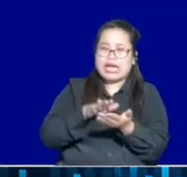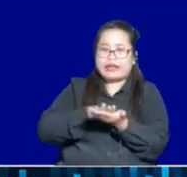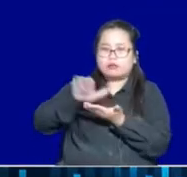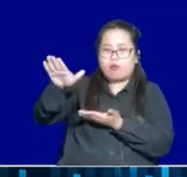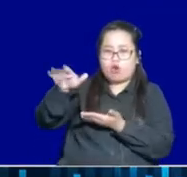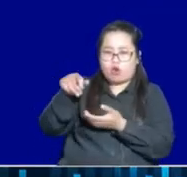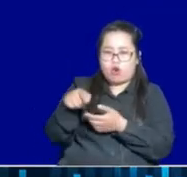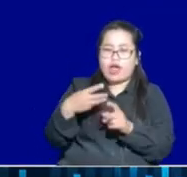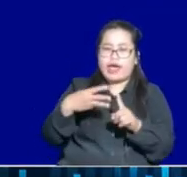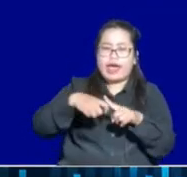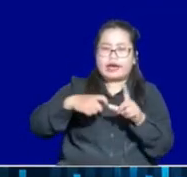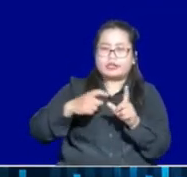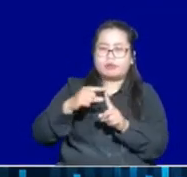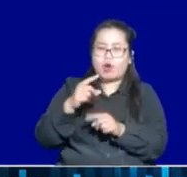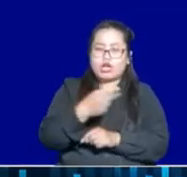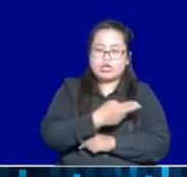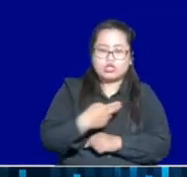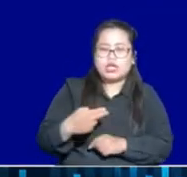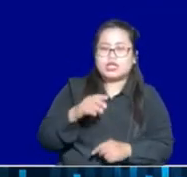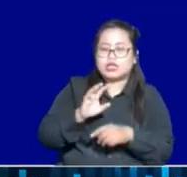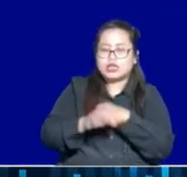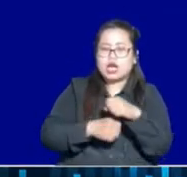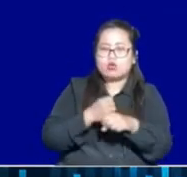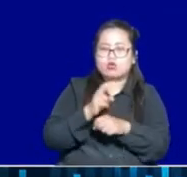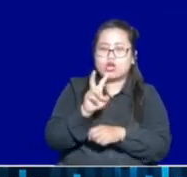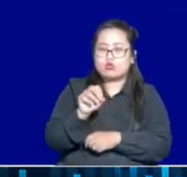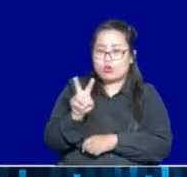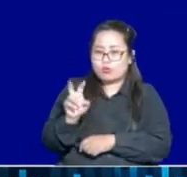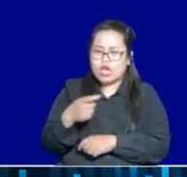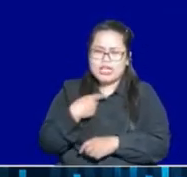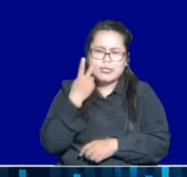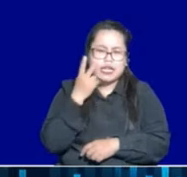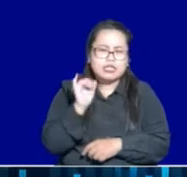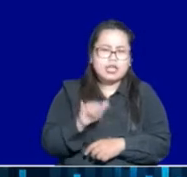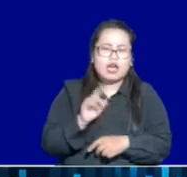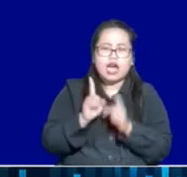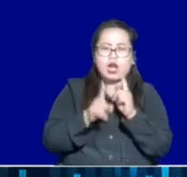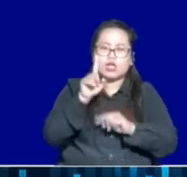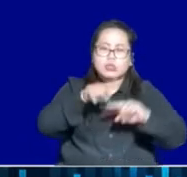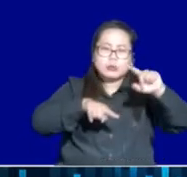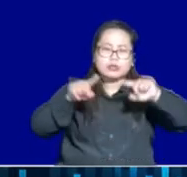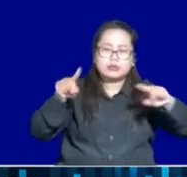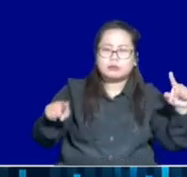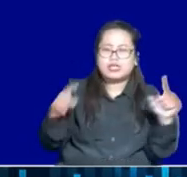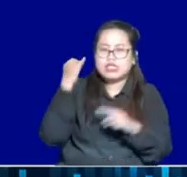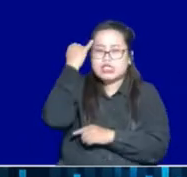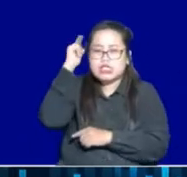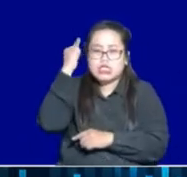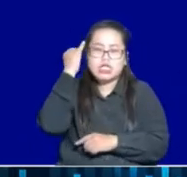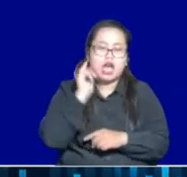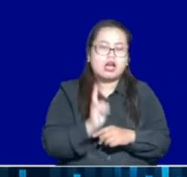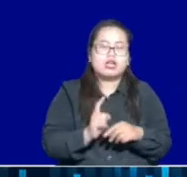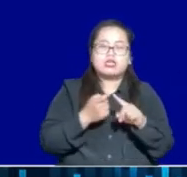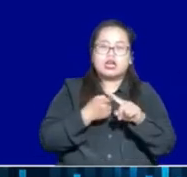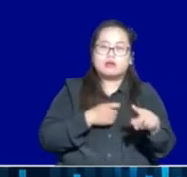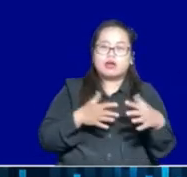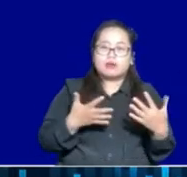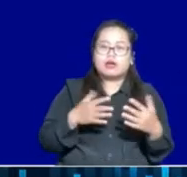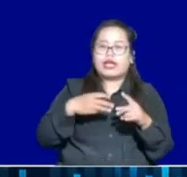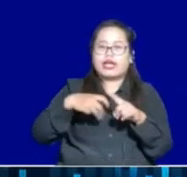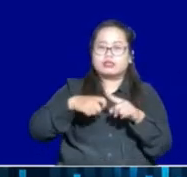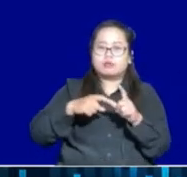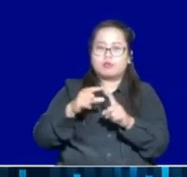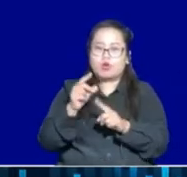how diverse is the export basket of Indonesia. Now,